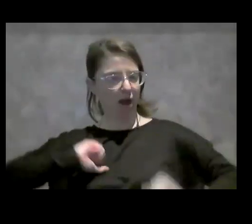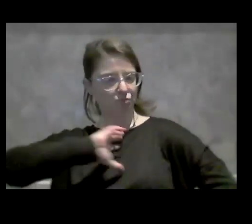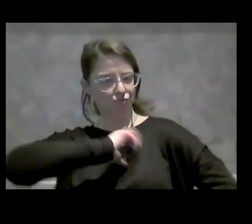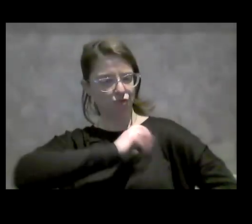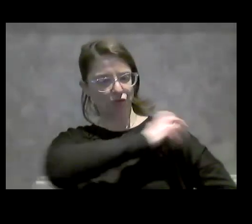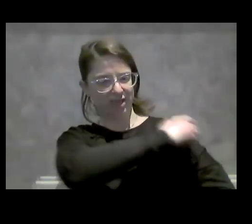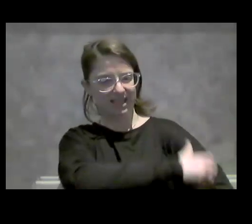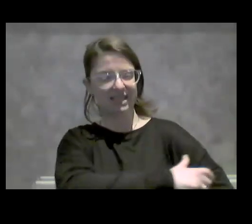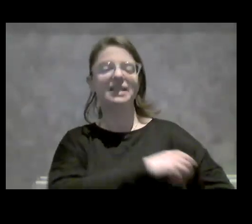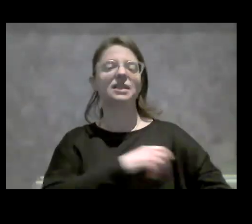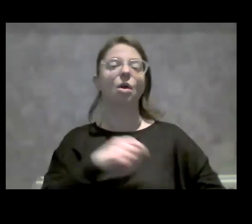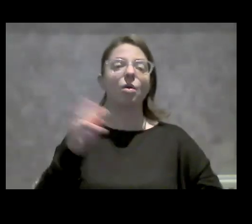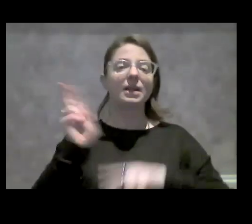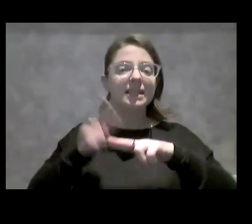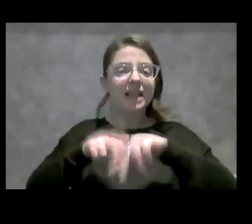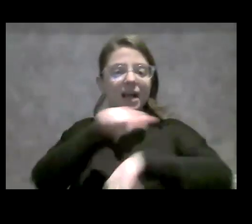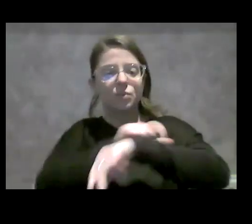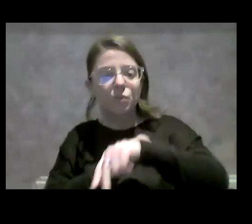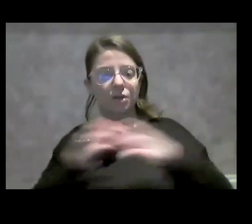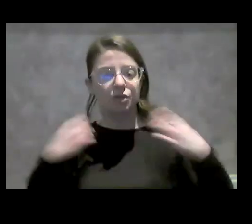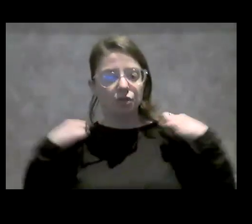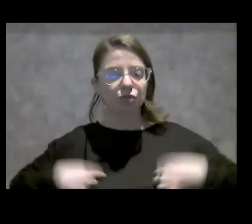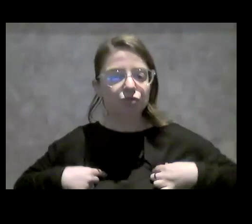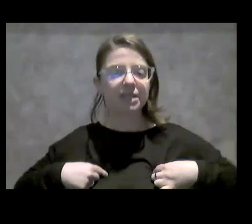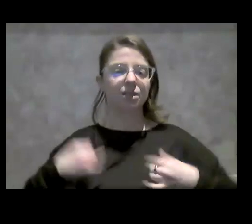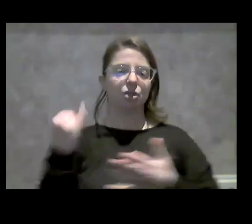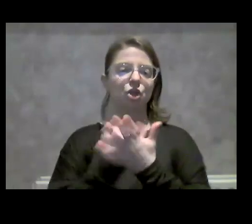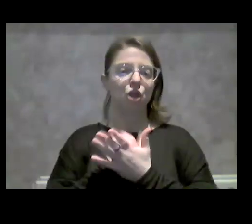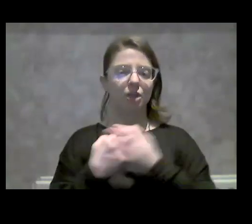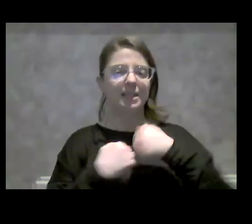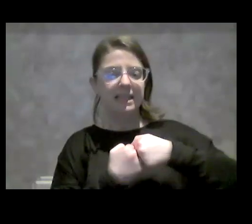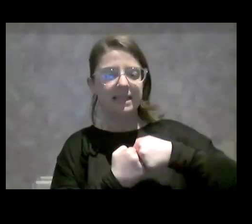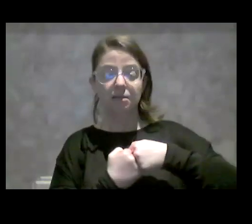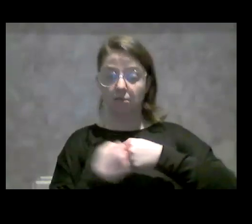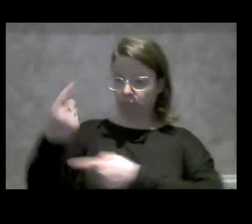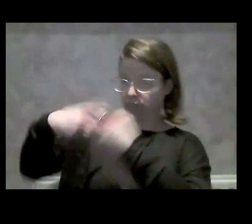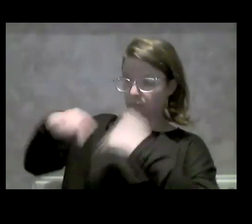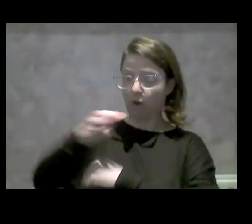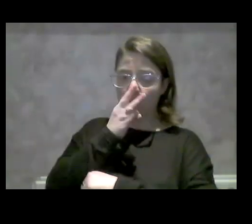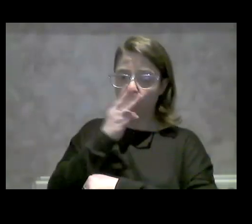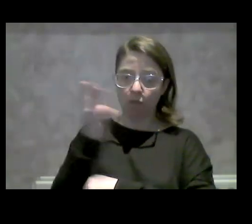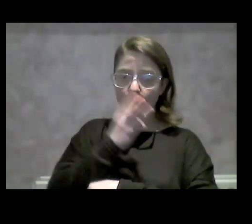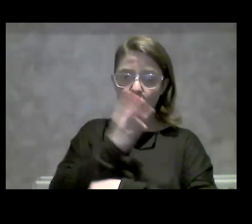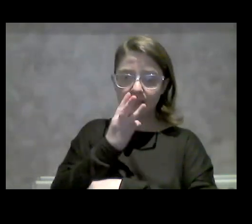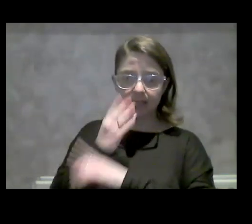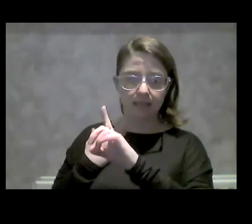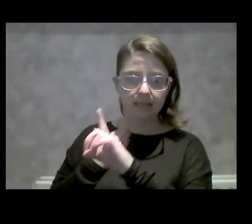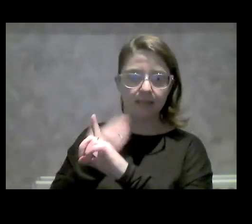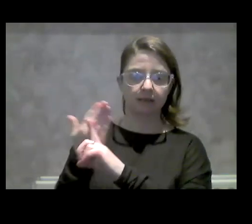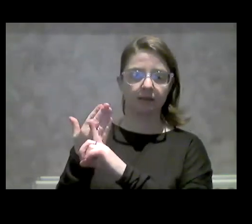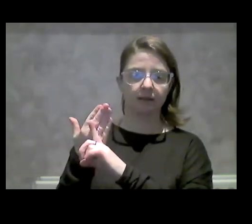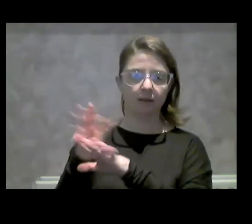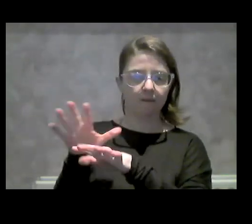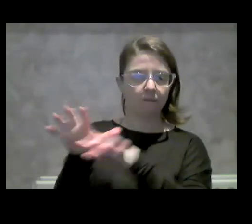dad's watch, dungarees, dirty knees. None of them were past 13 years old. Frozen in